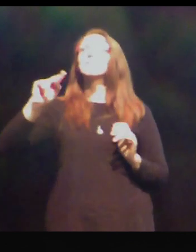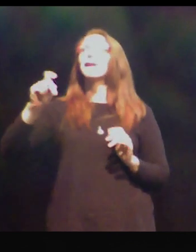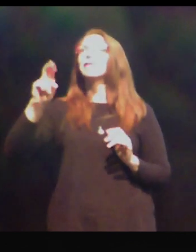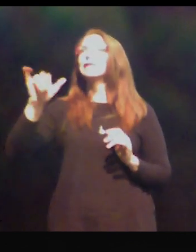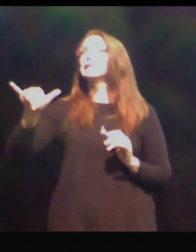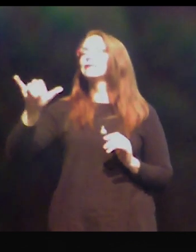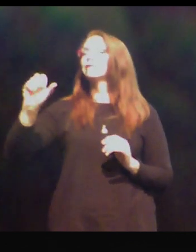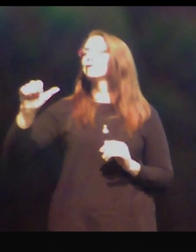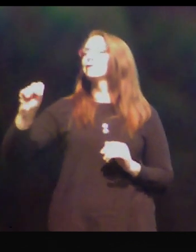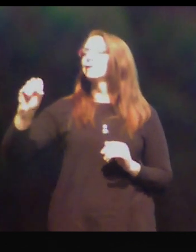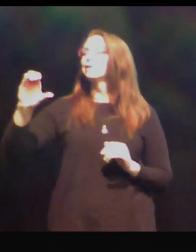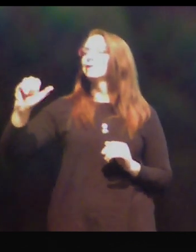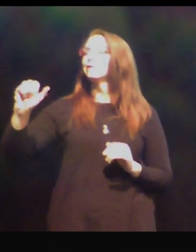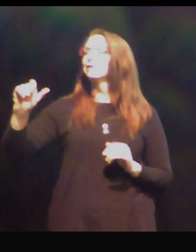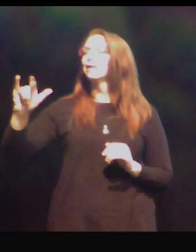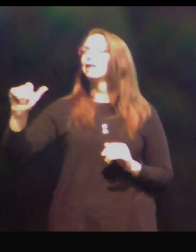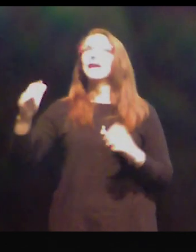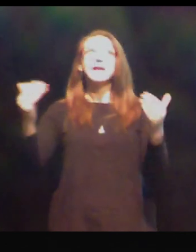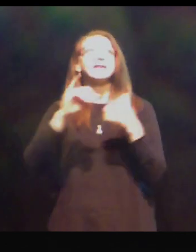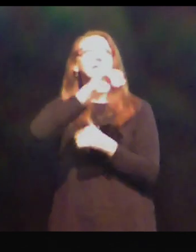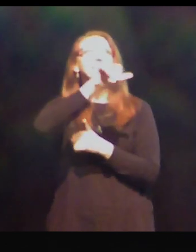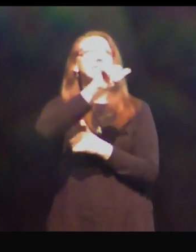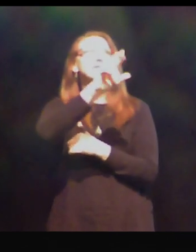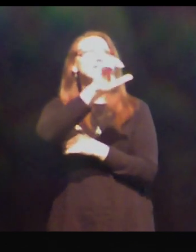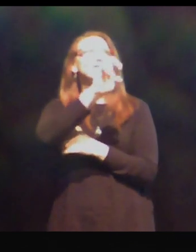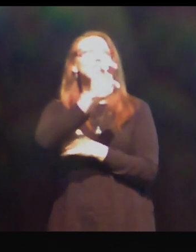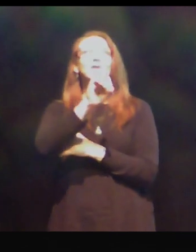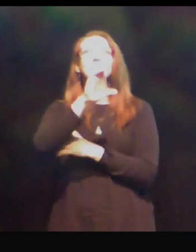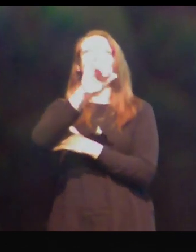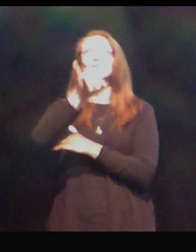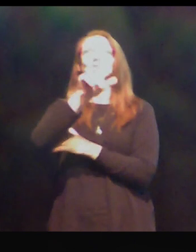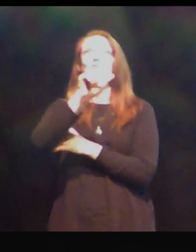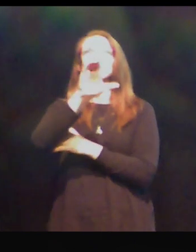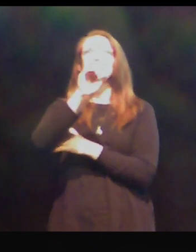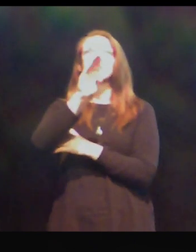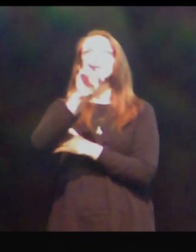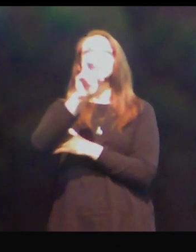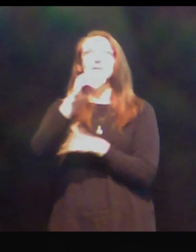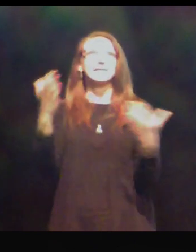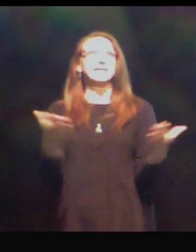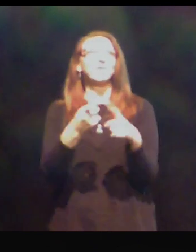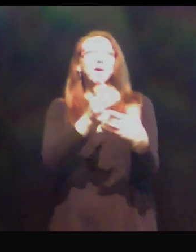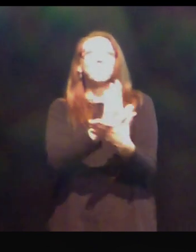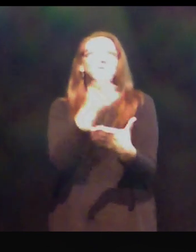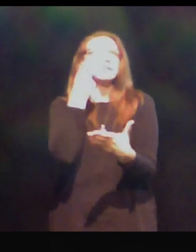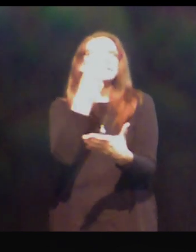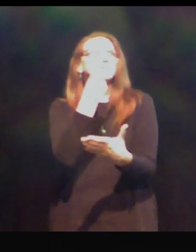much. And Jared Jacobsen is here with us from Mike's Words that you just